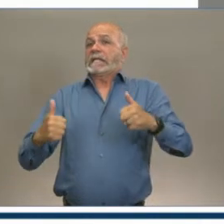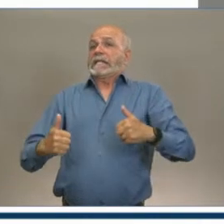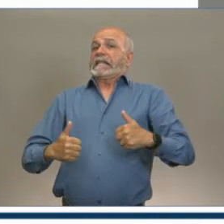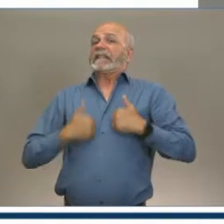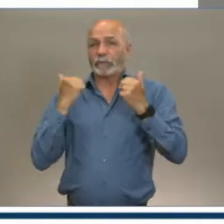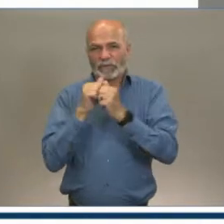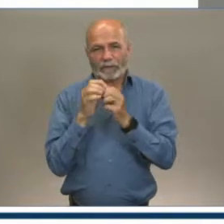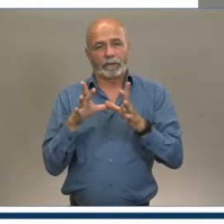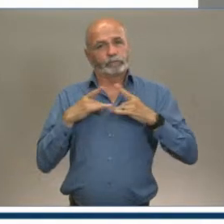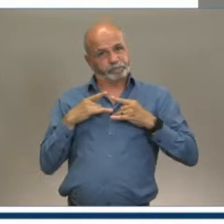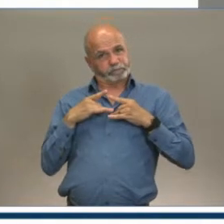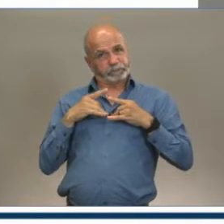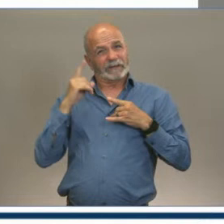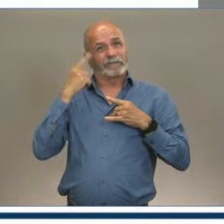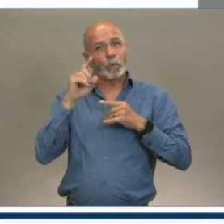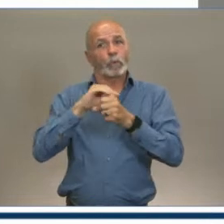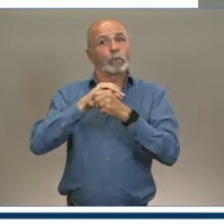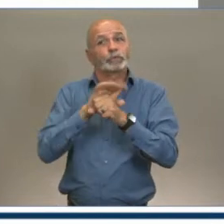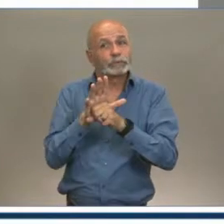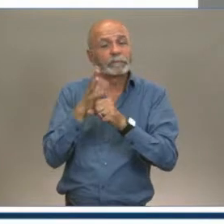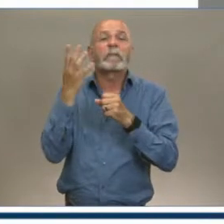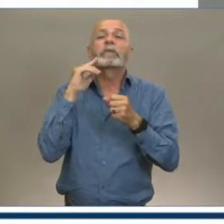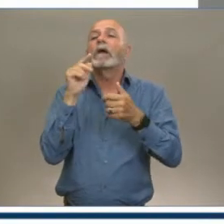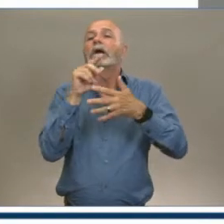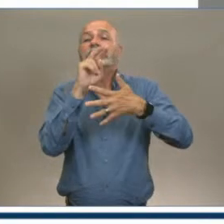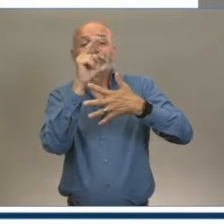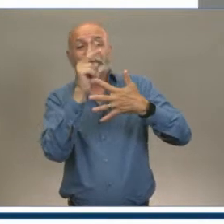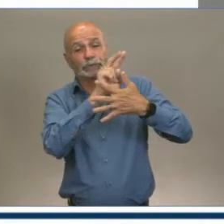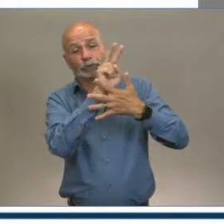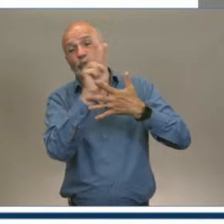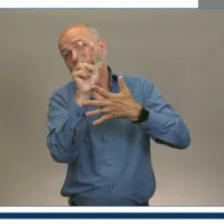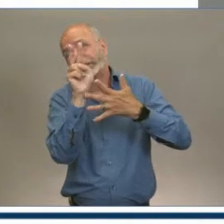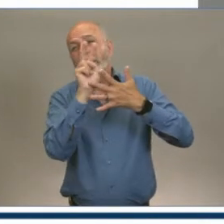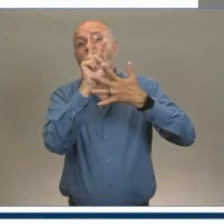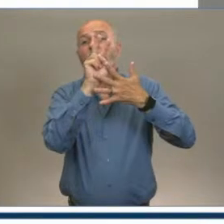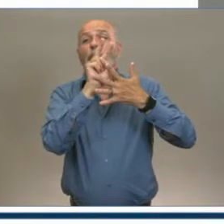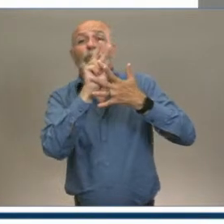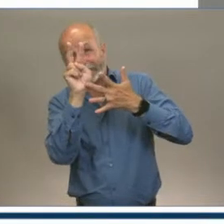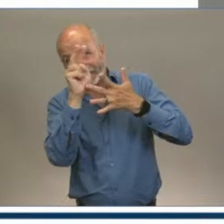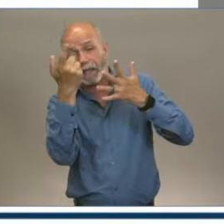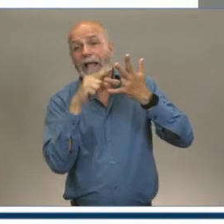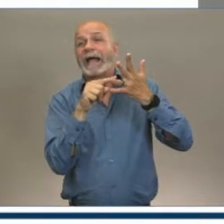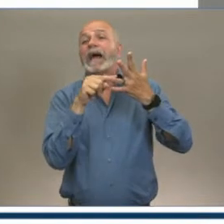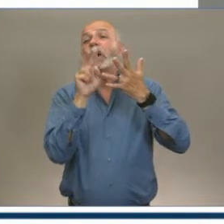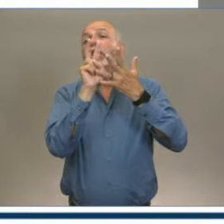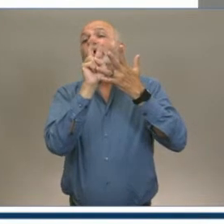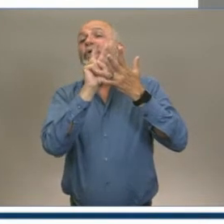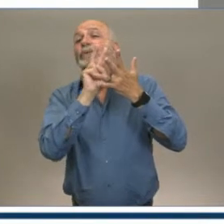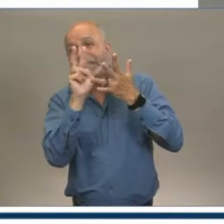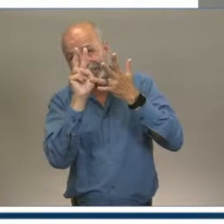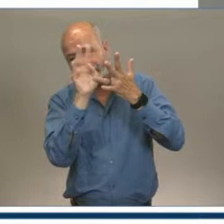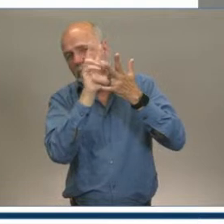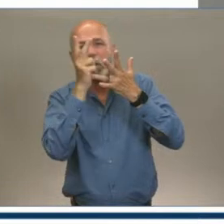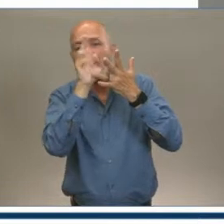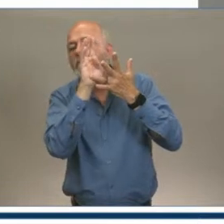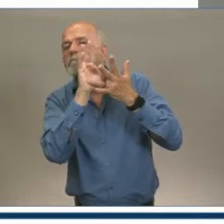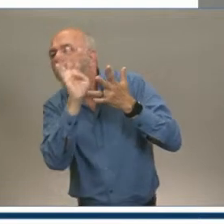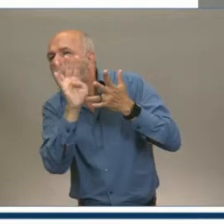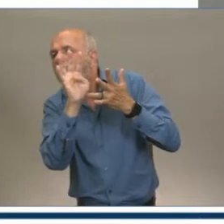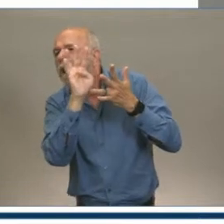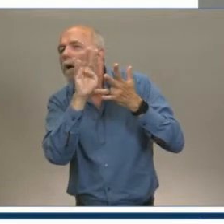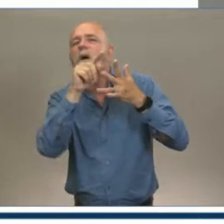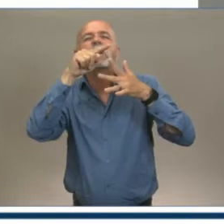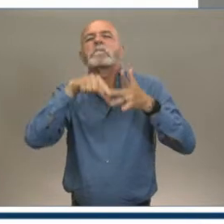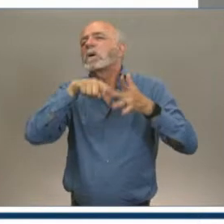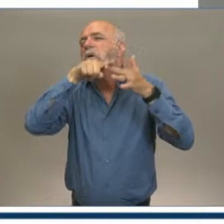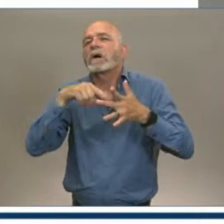the way will last 2 to 4 weeks, and the virus's incubation period is 2 weeks, and it is also the minimum length of time to assess the